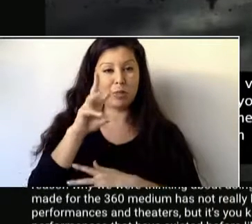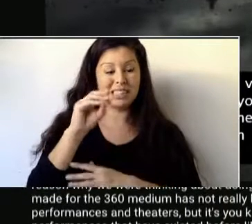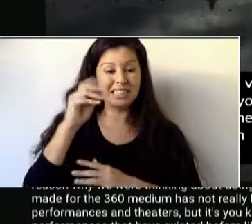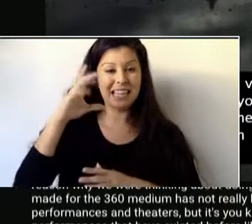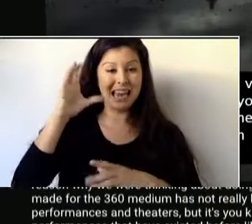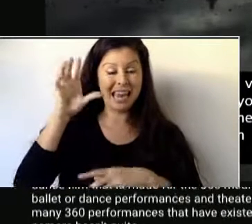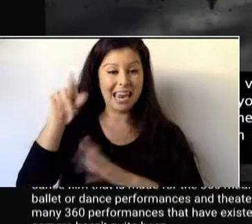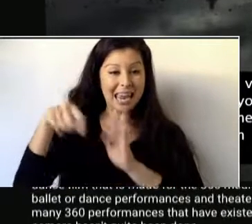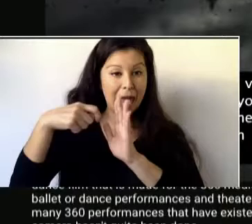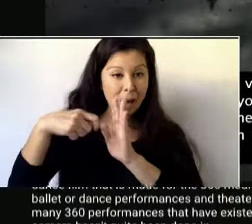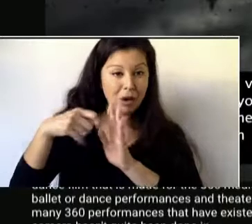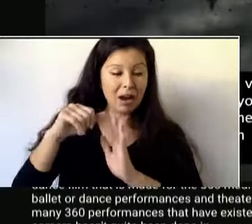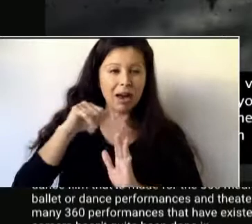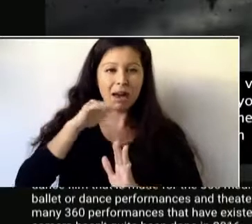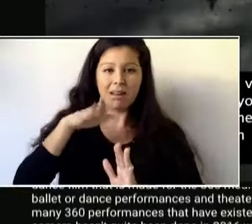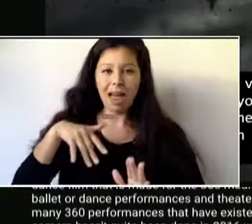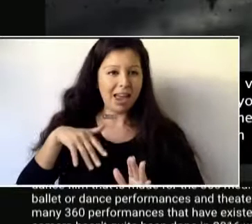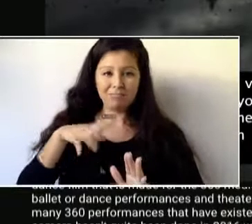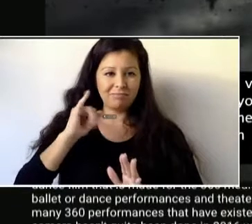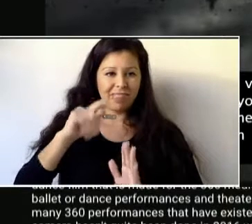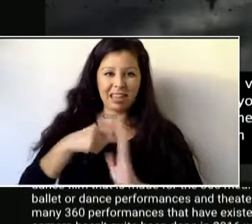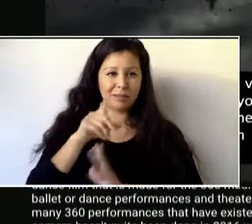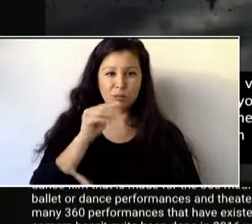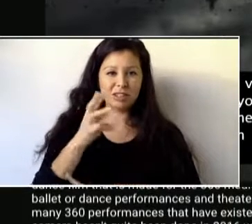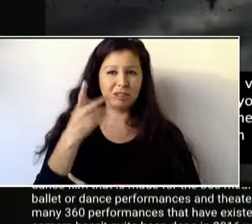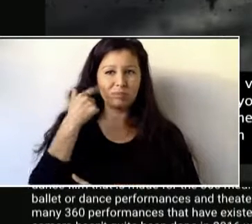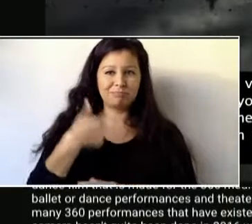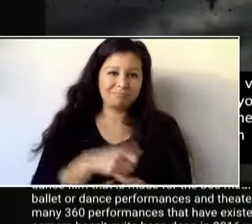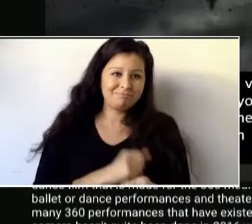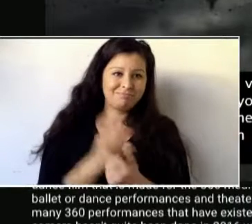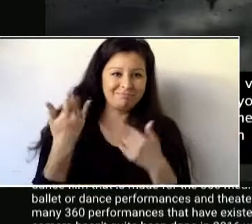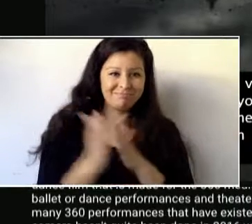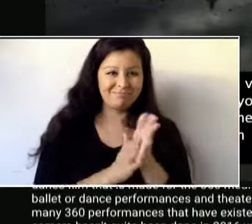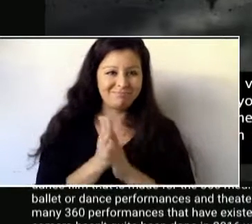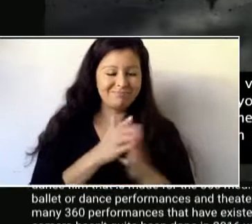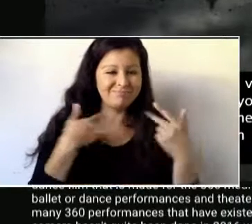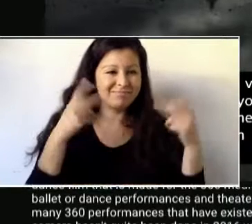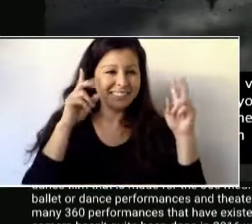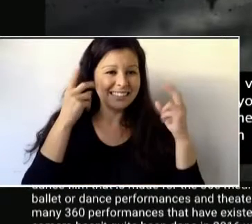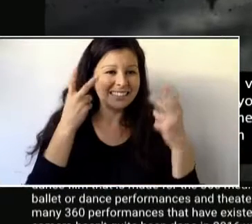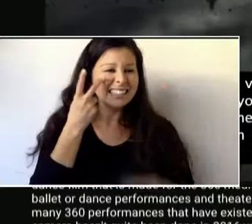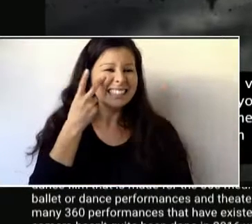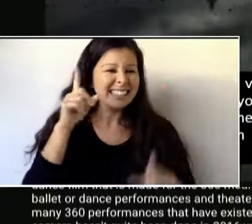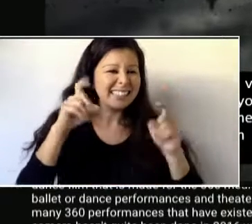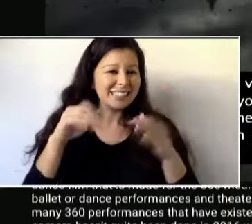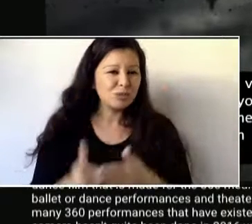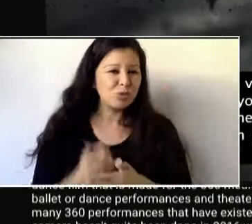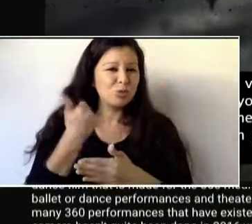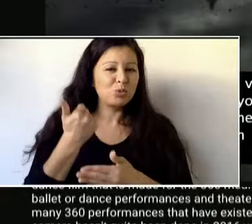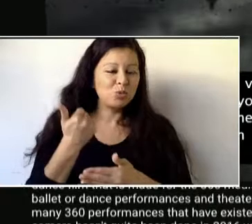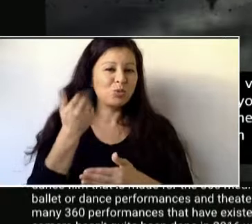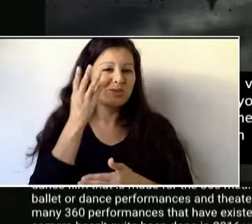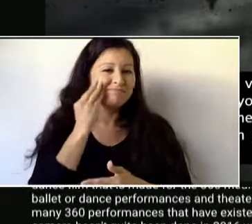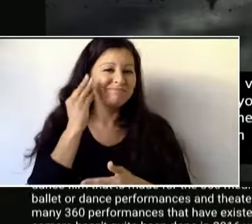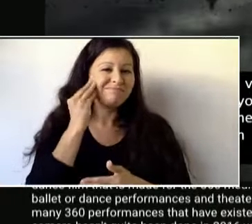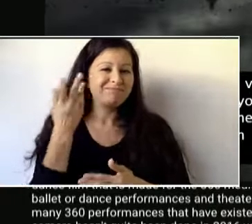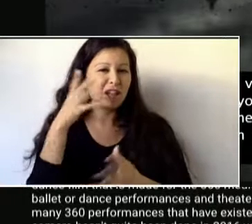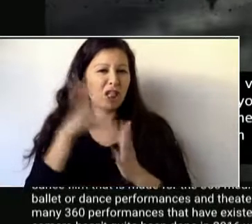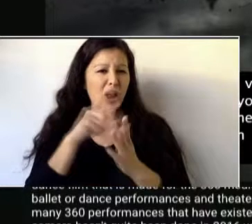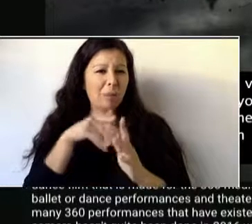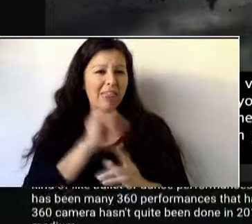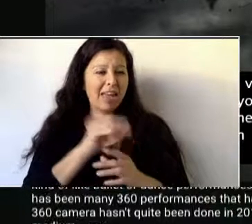been done in 2016 yet. So we were like, okay, let's do this, because we wanted to experiment and learn what we can learn about the medium